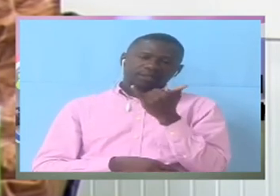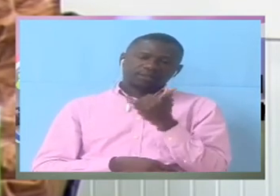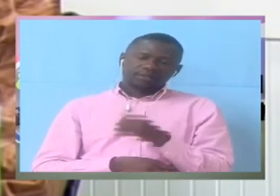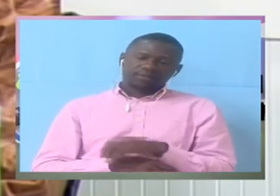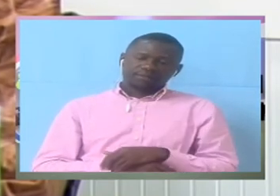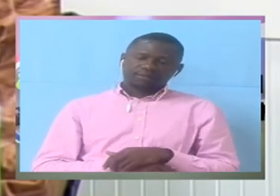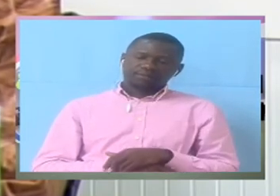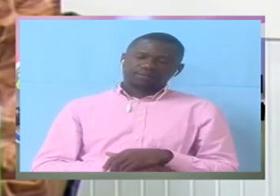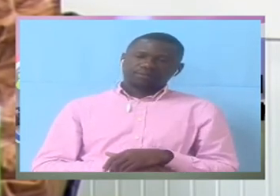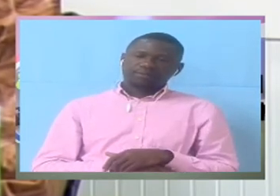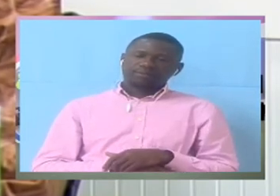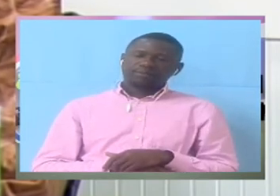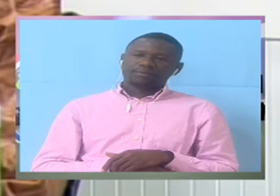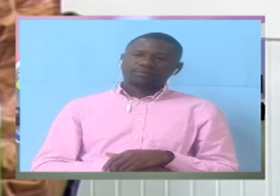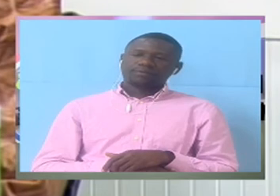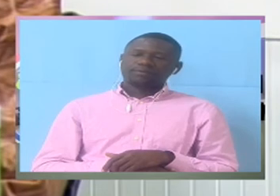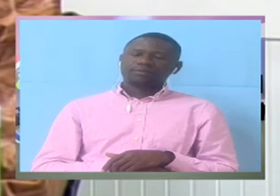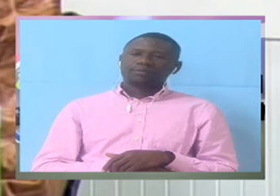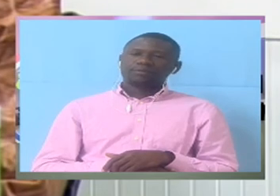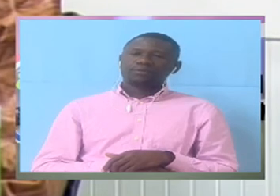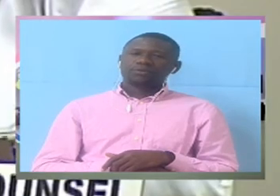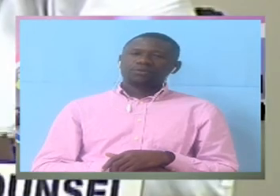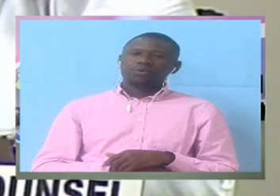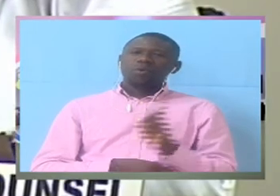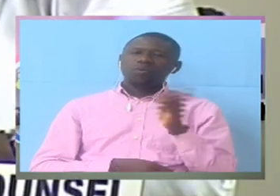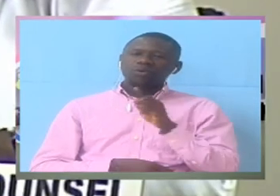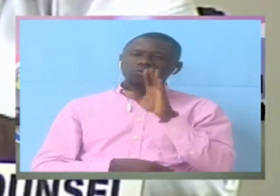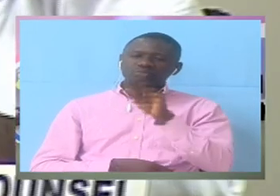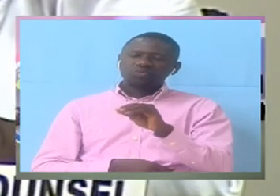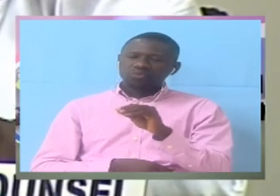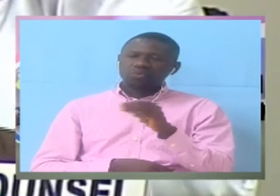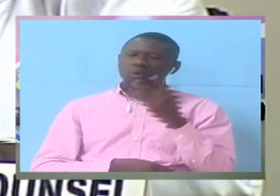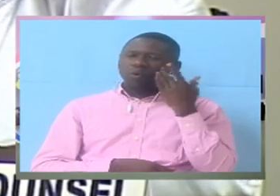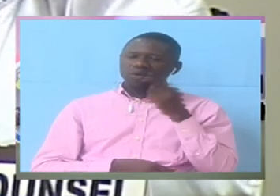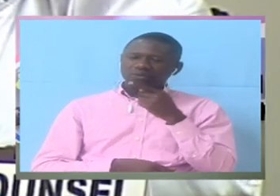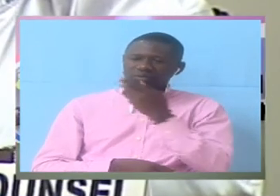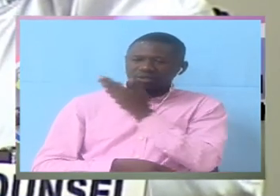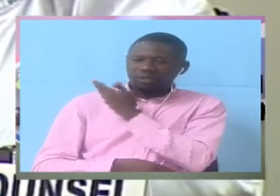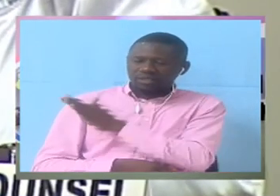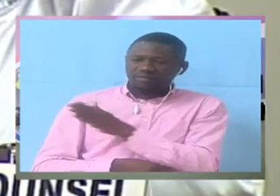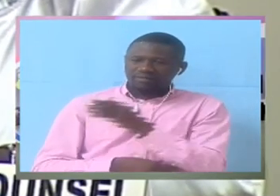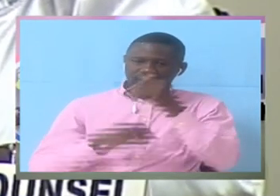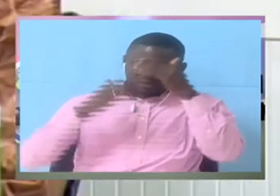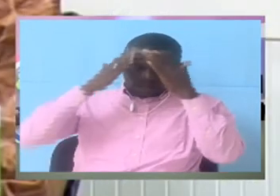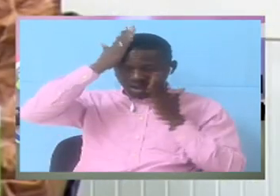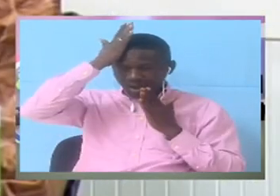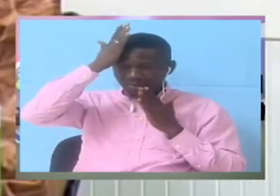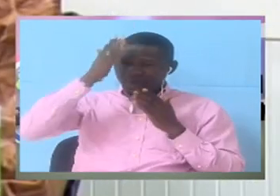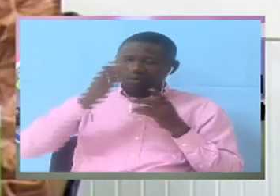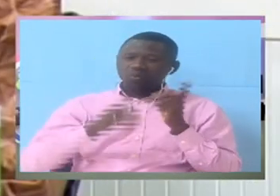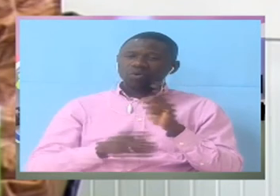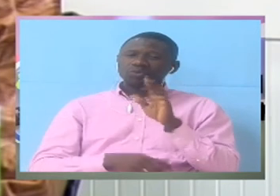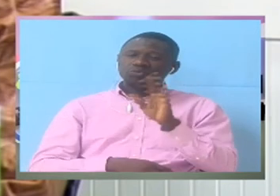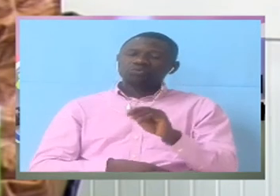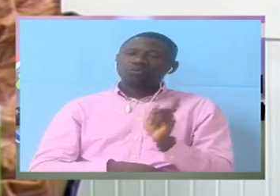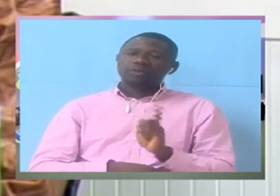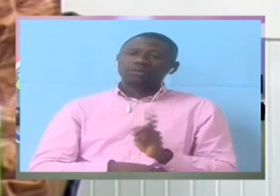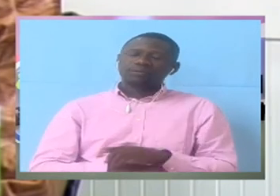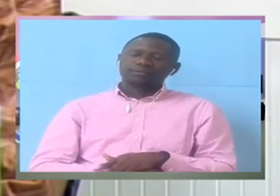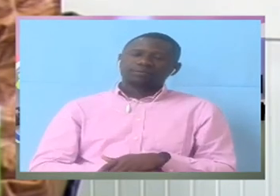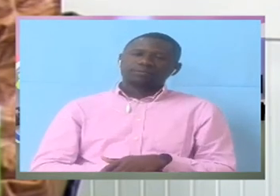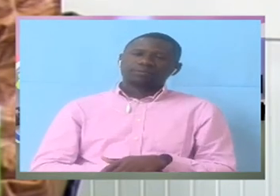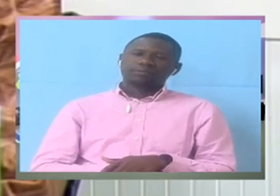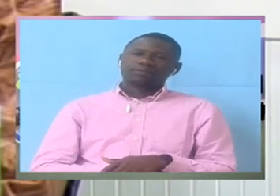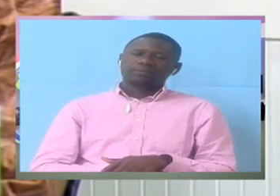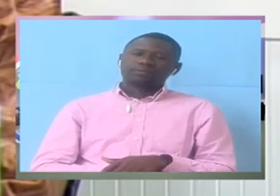January 1995 katam 1990. What did you do when you left the army? Sila idina nda mu neke kabri bota soldier kunda.